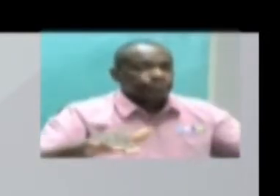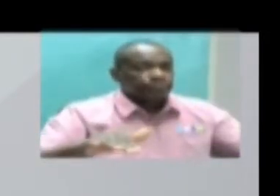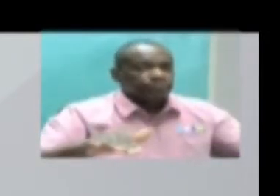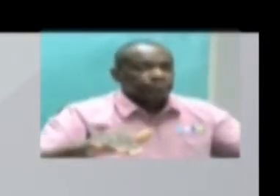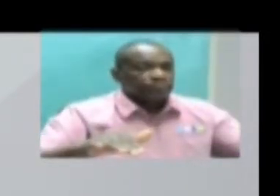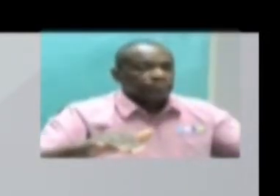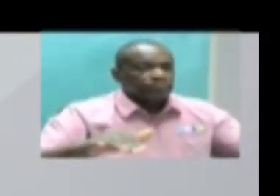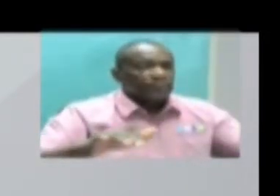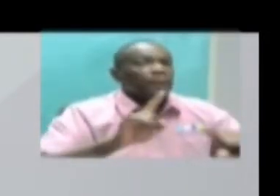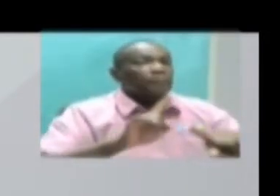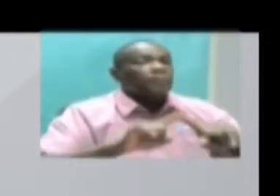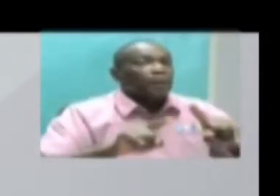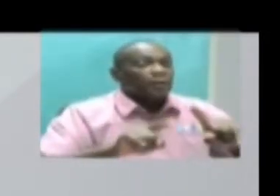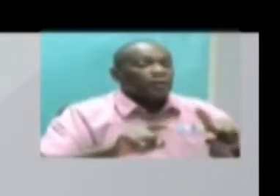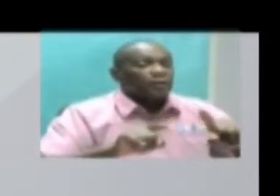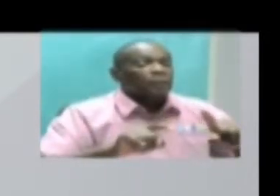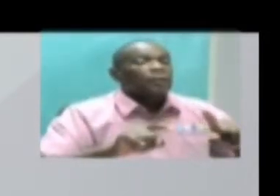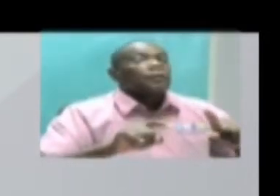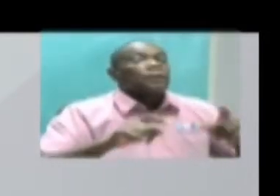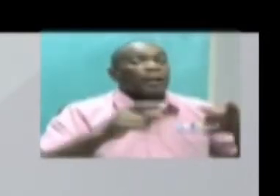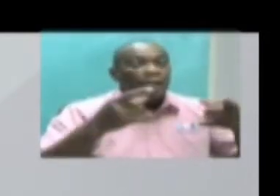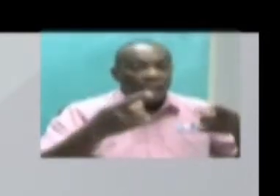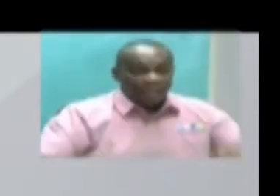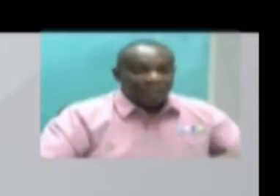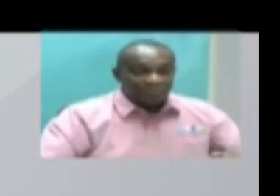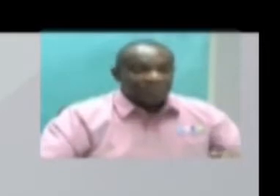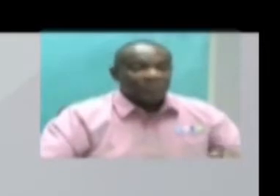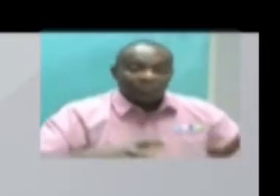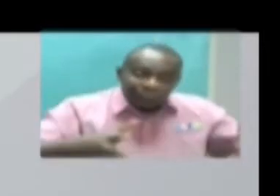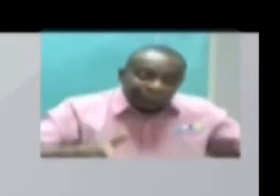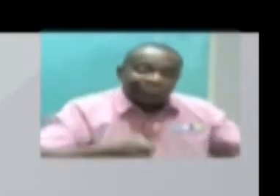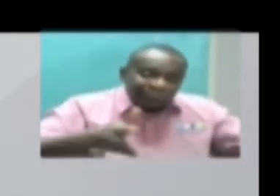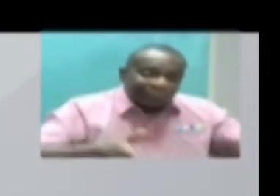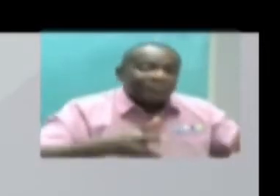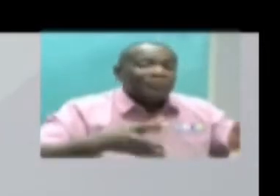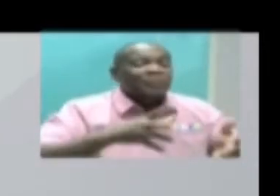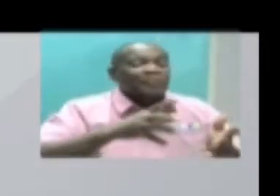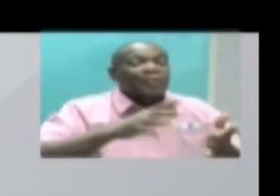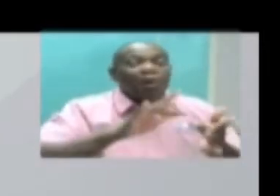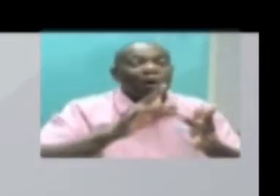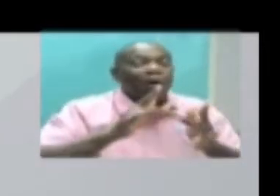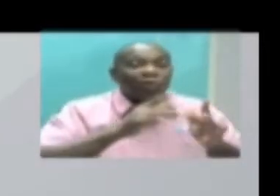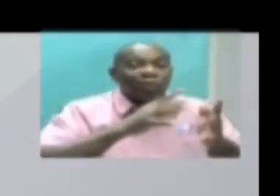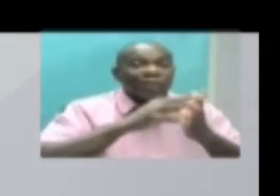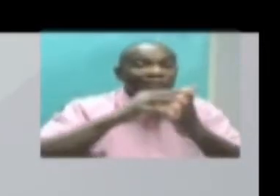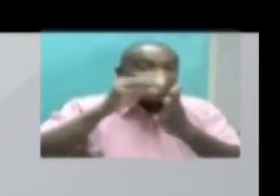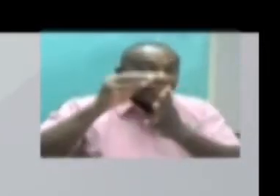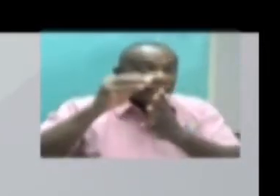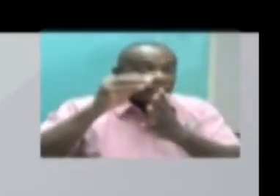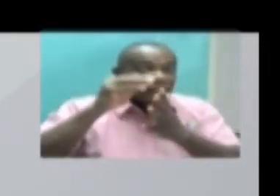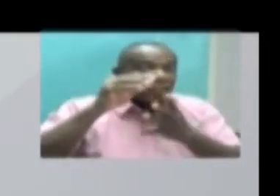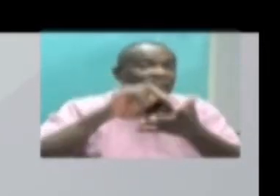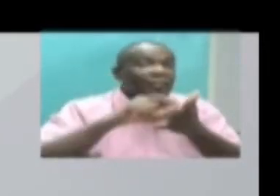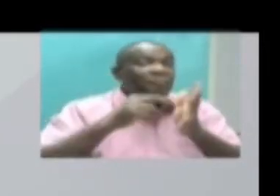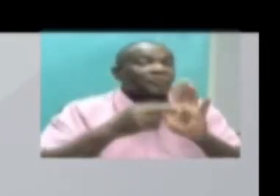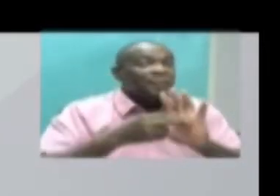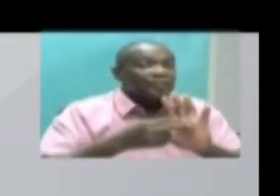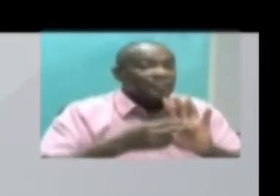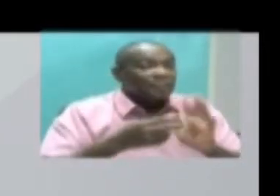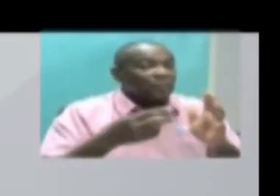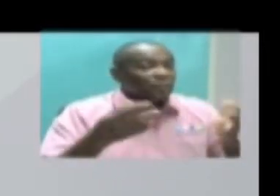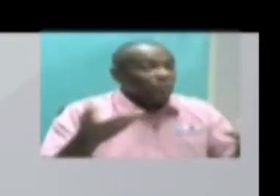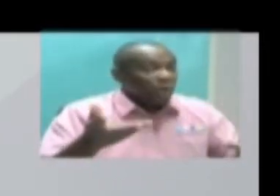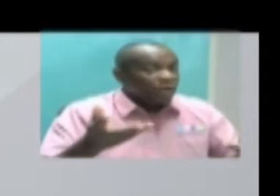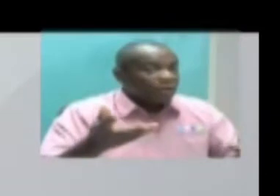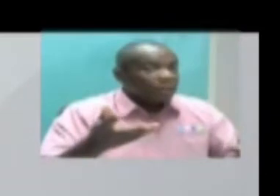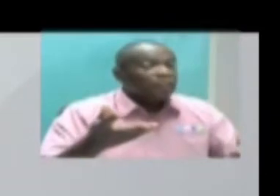trust or the push into the direction of online learning, it has now opened a door for the criminal